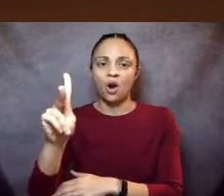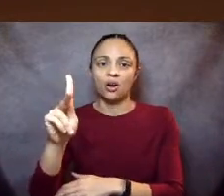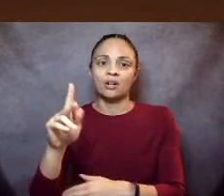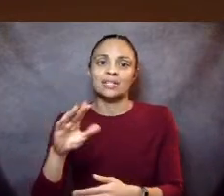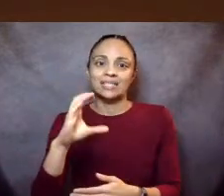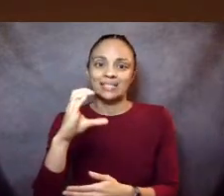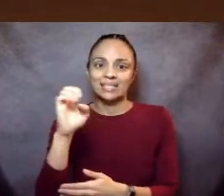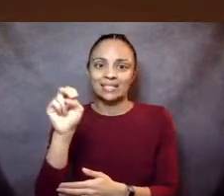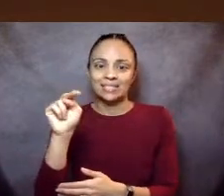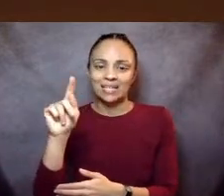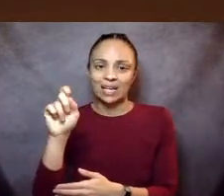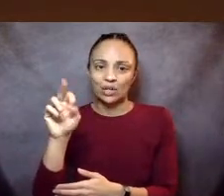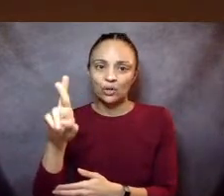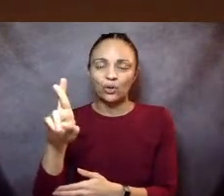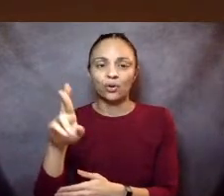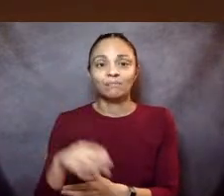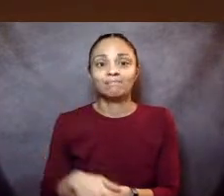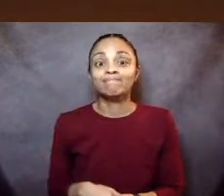great Thelma Hill